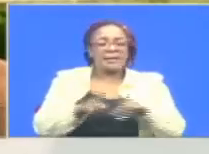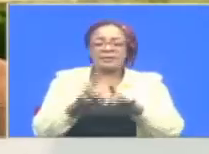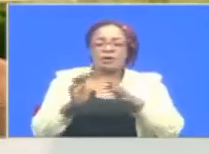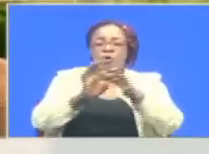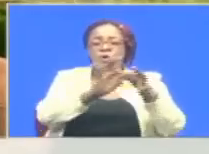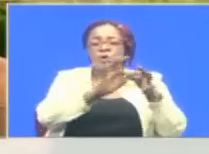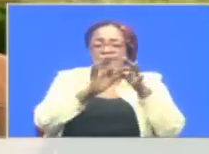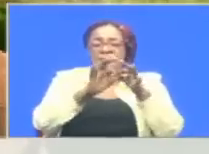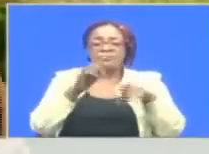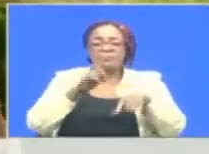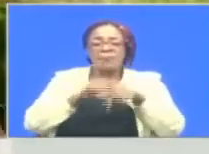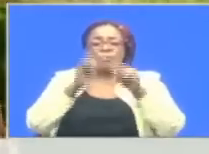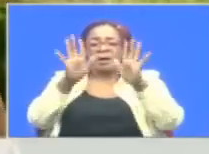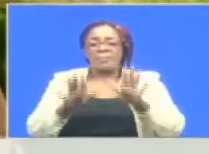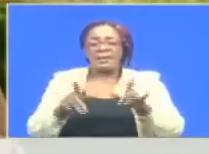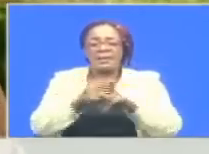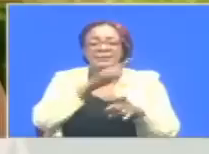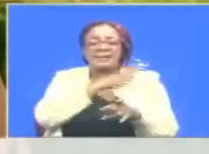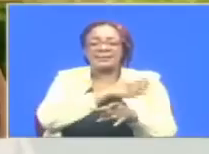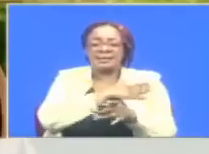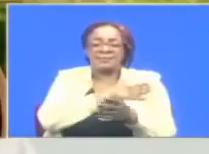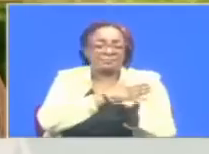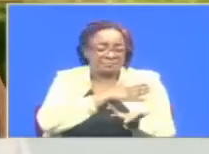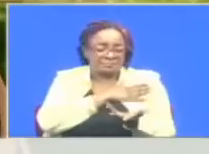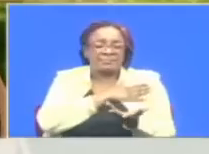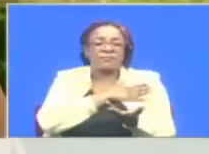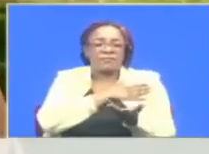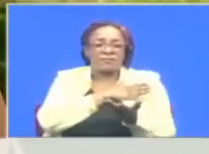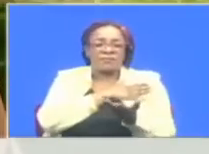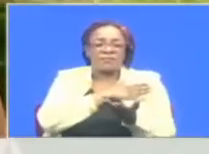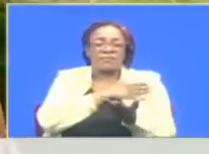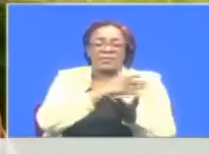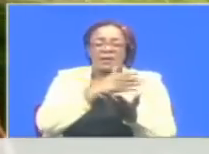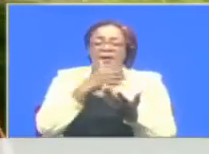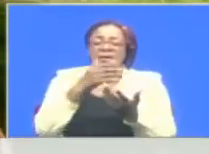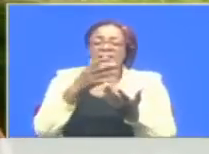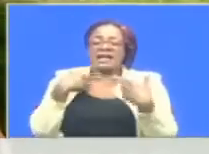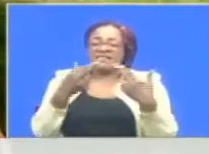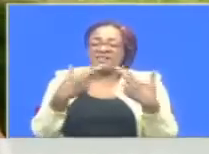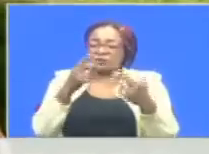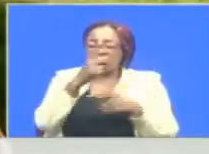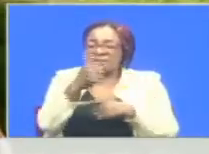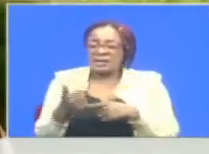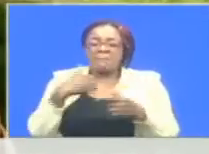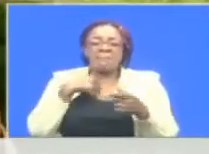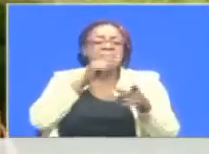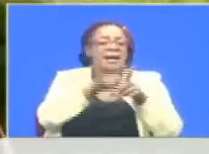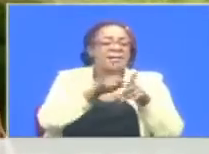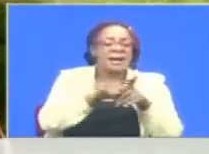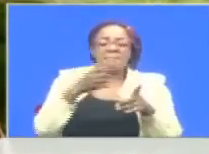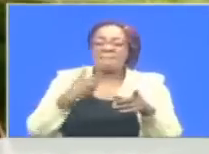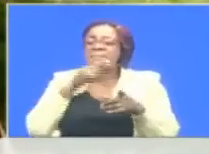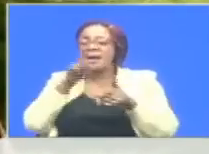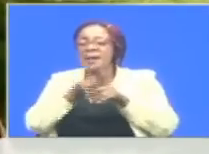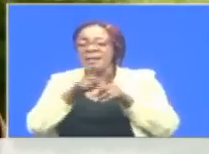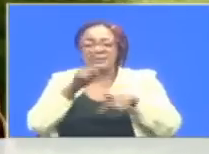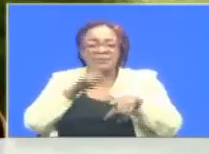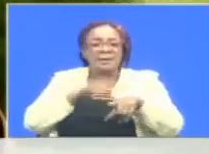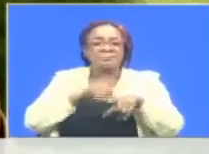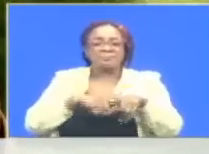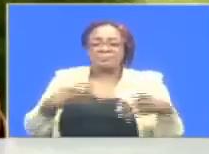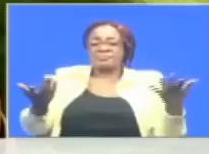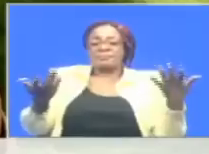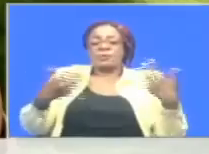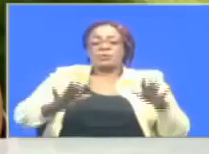were campaigning as NASA, the clarion call and the reference to each other was, my brother, my brother, my brother. When the man arrived, we stopped